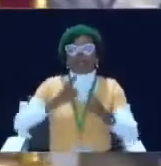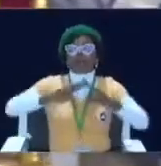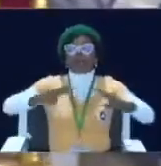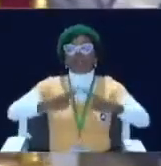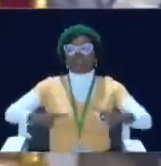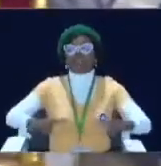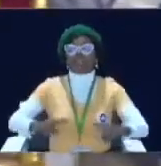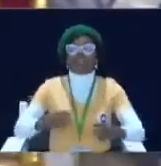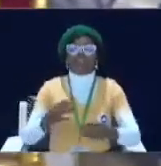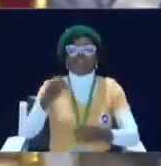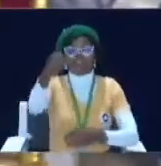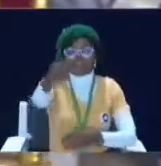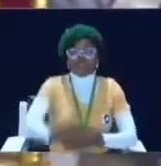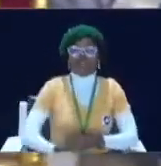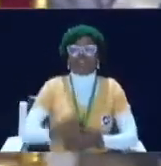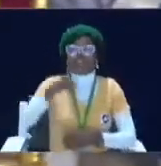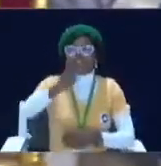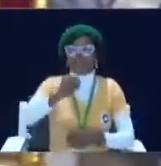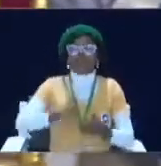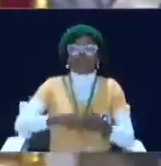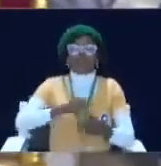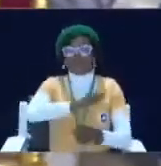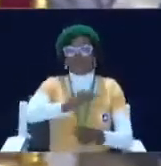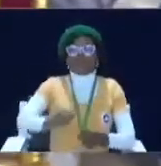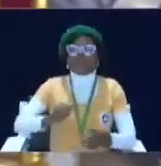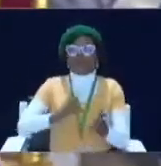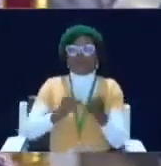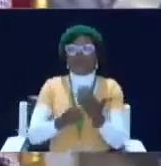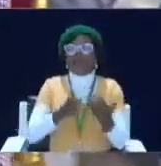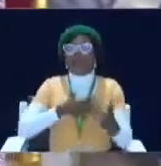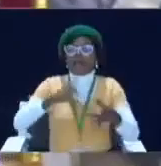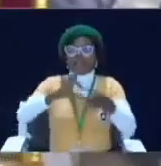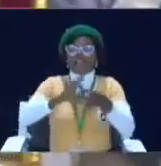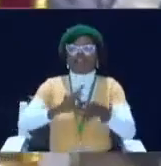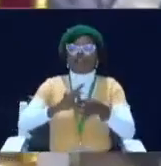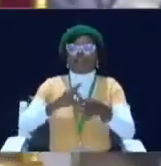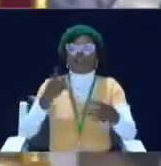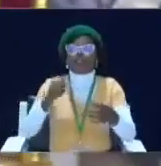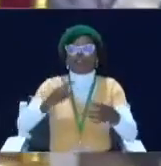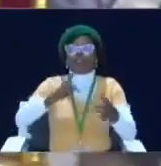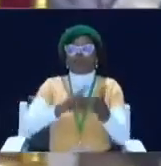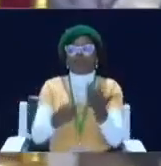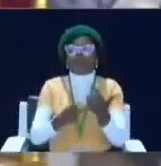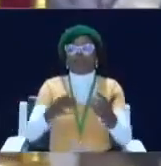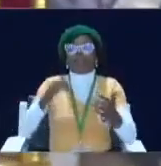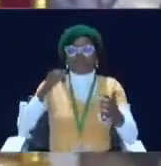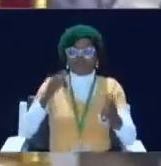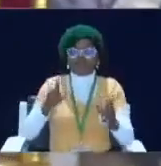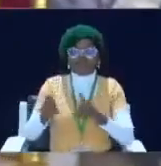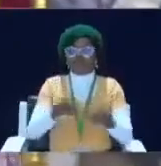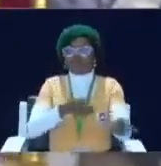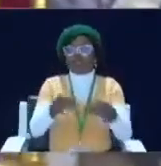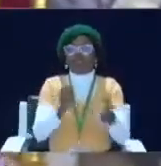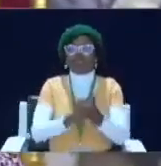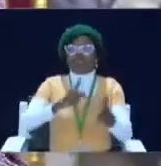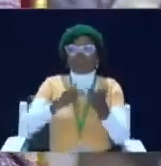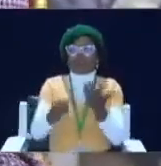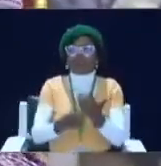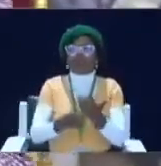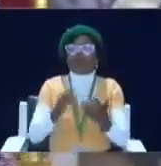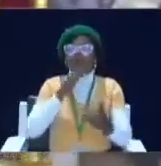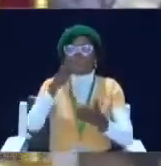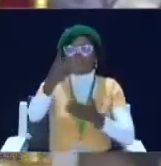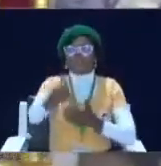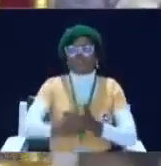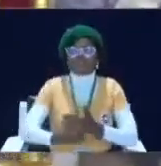invited him to a program, and he joined the program. In the course of the program, they invited